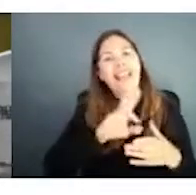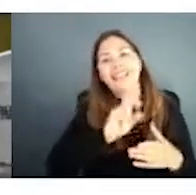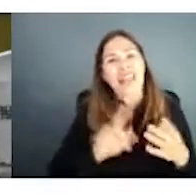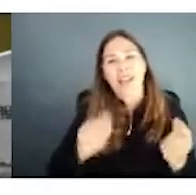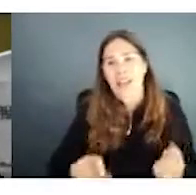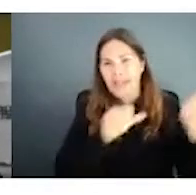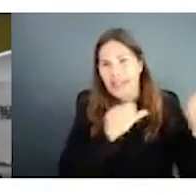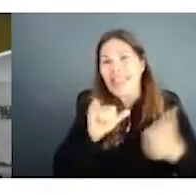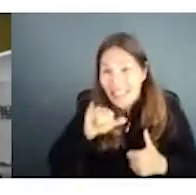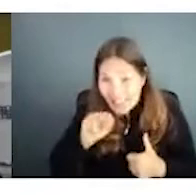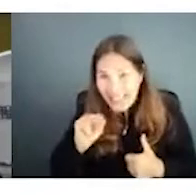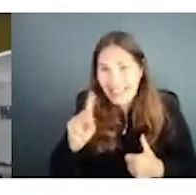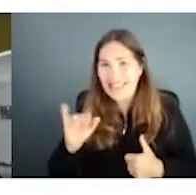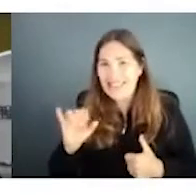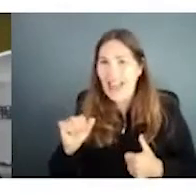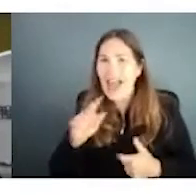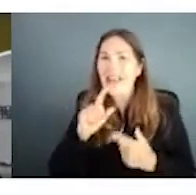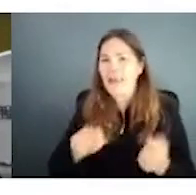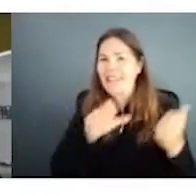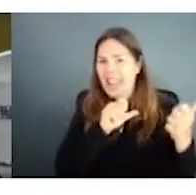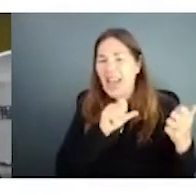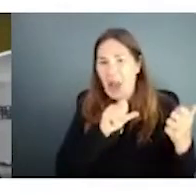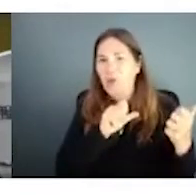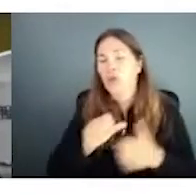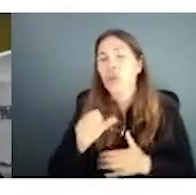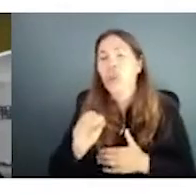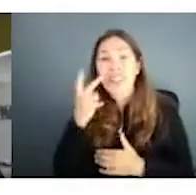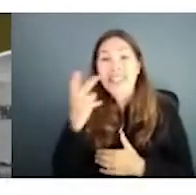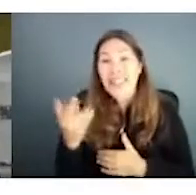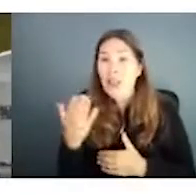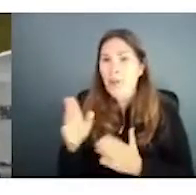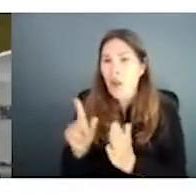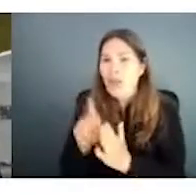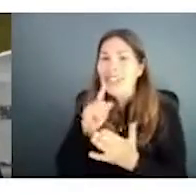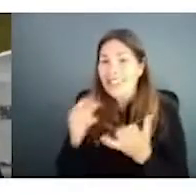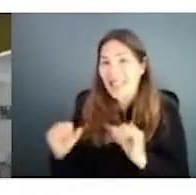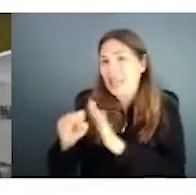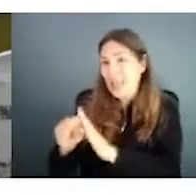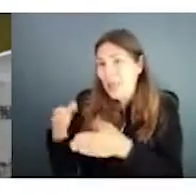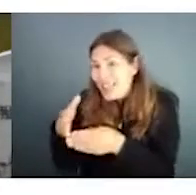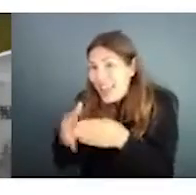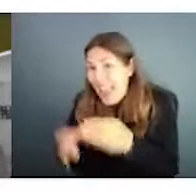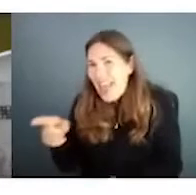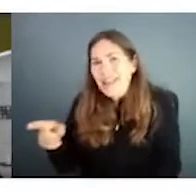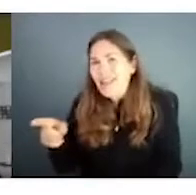learning. And if you look at that blueprint, you'll see InDesign is still sampled at the end of the course, but